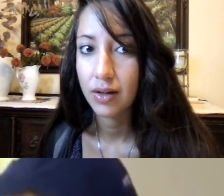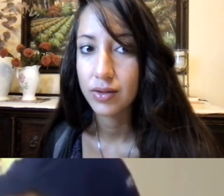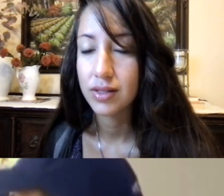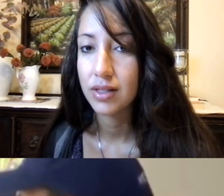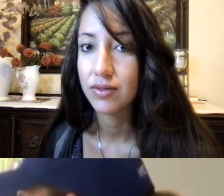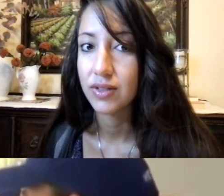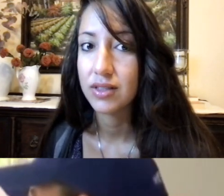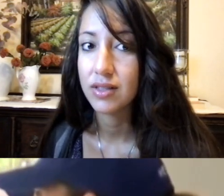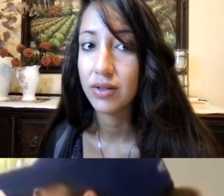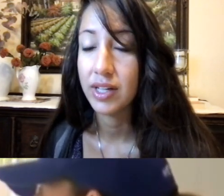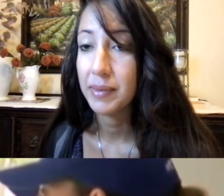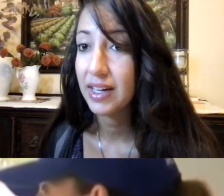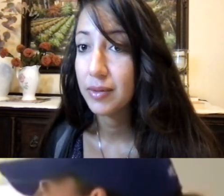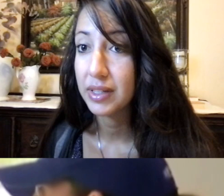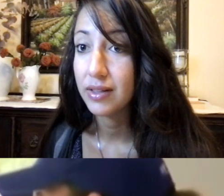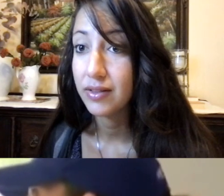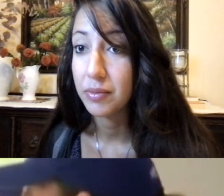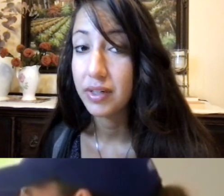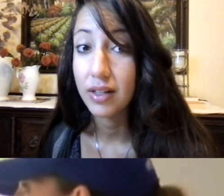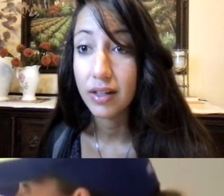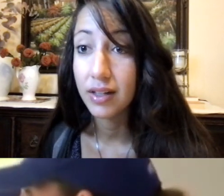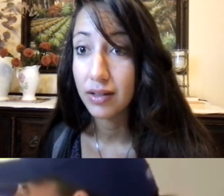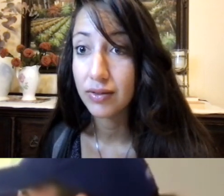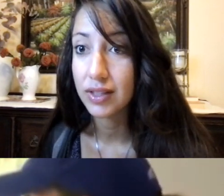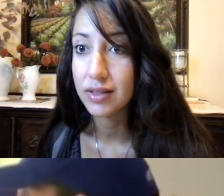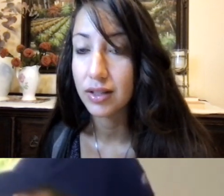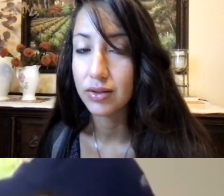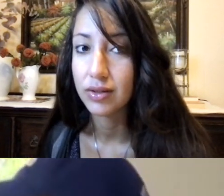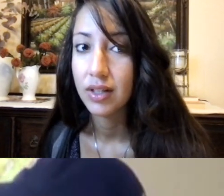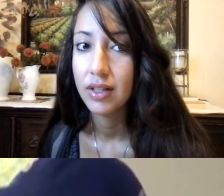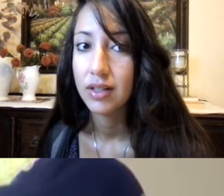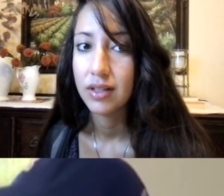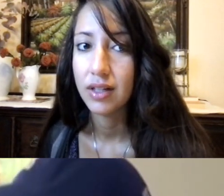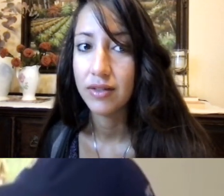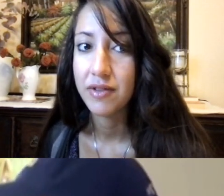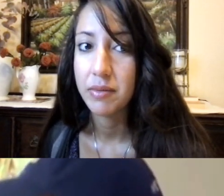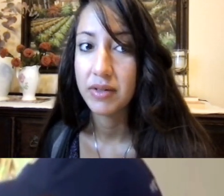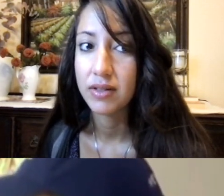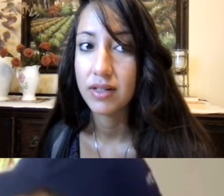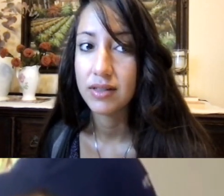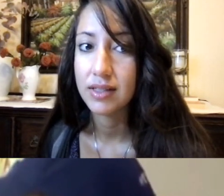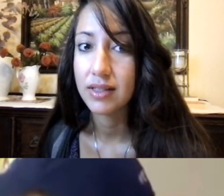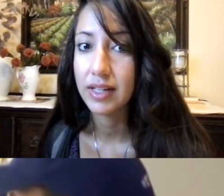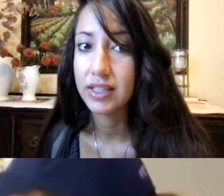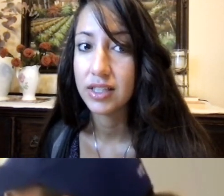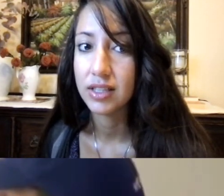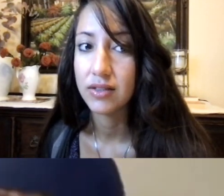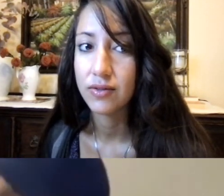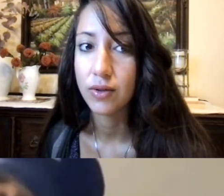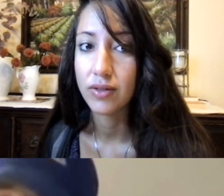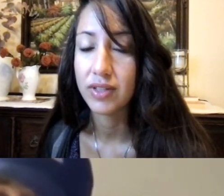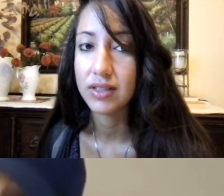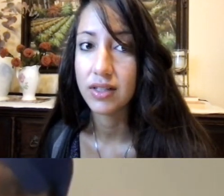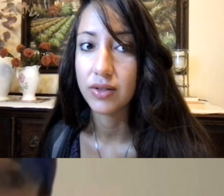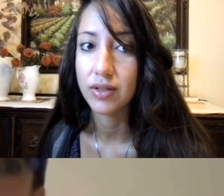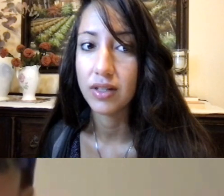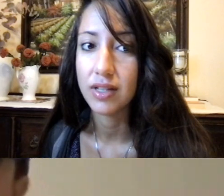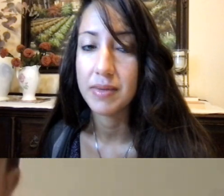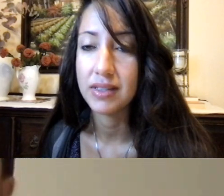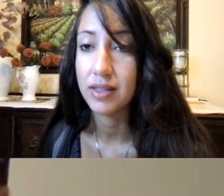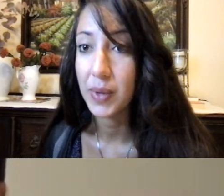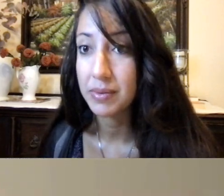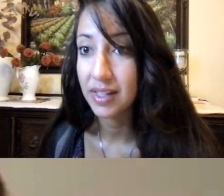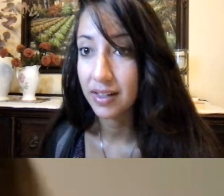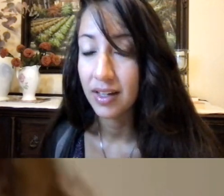a house in a flood zone. He may not be in a flood zone. A FEMA designation for flood zone